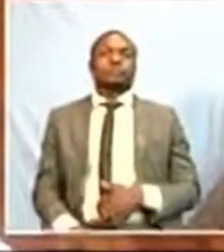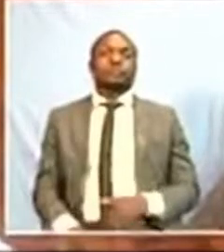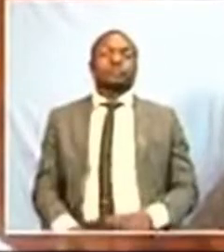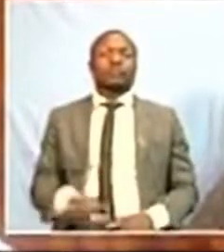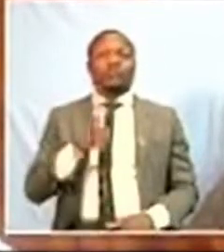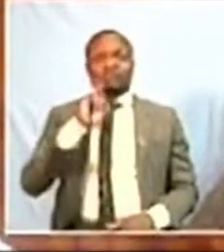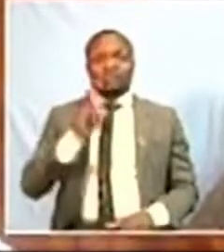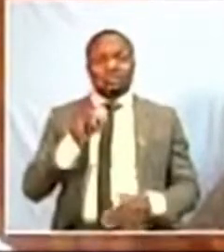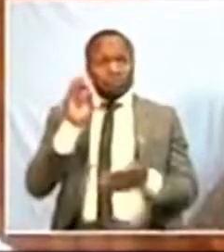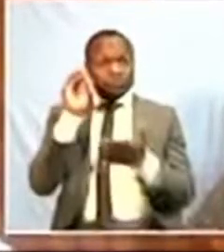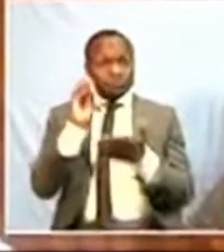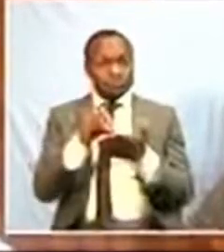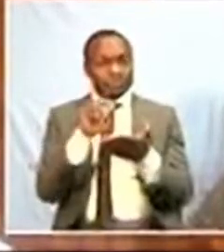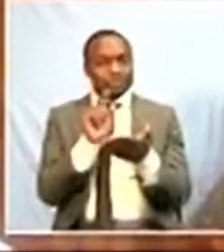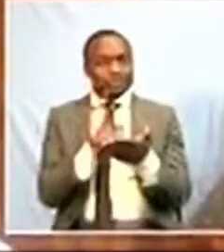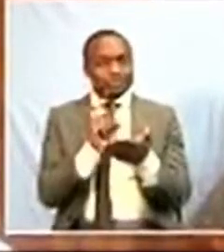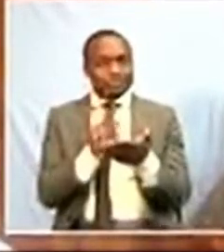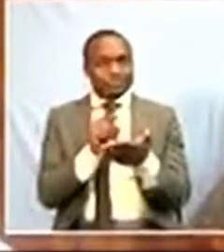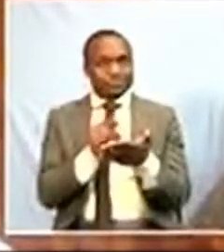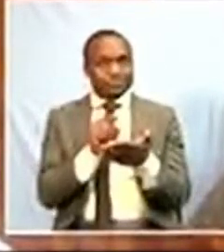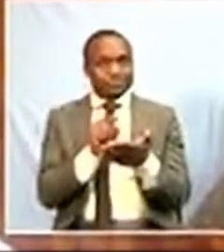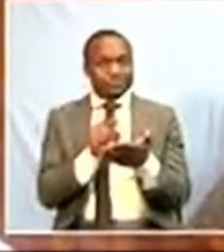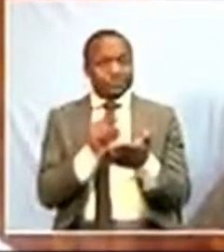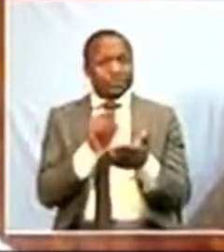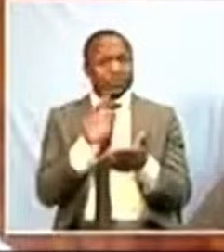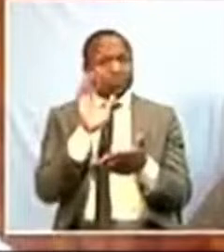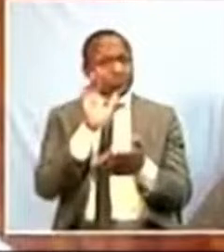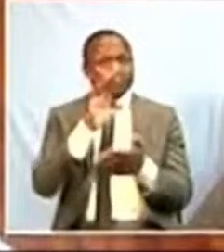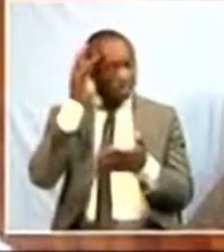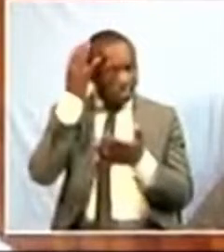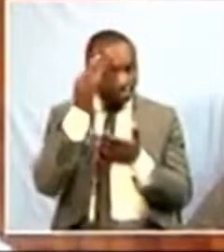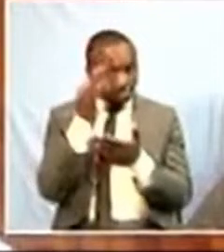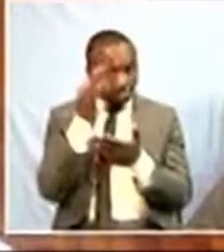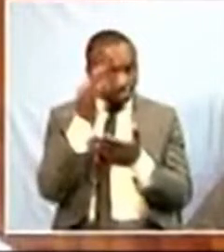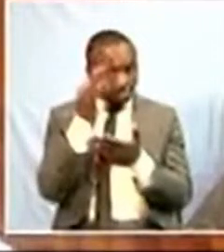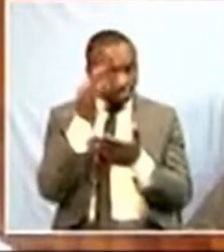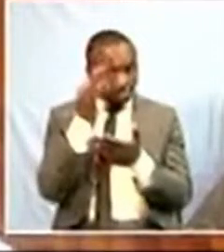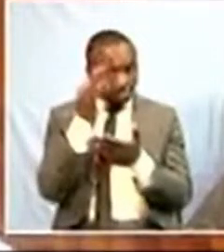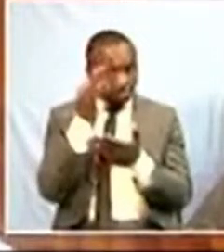put on the block. So your secretariat